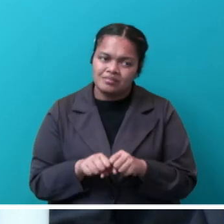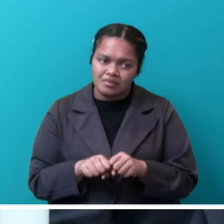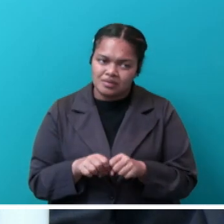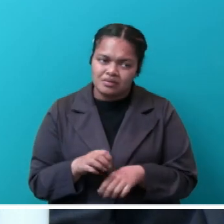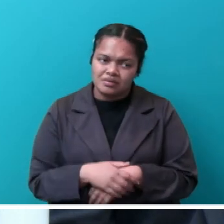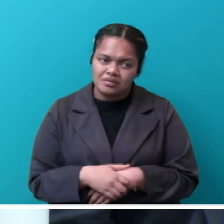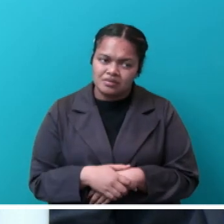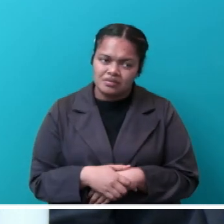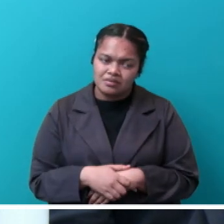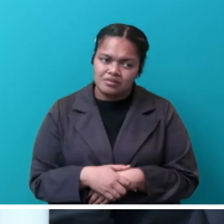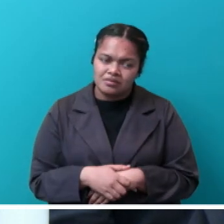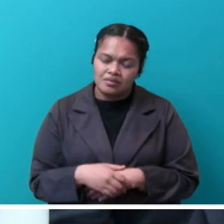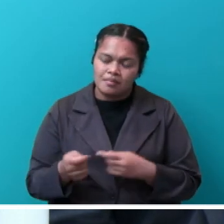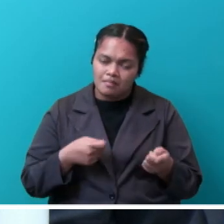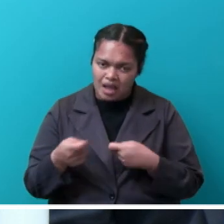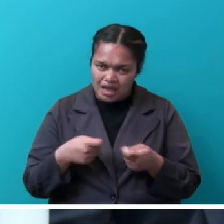reserves,